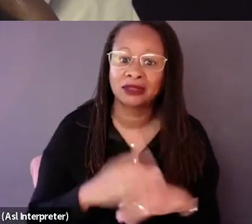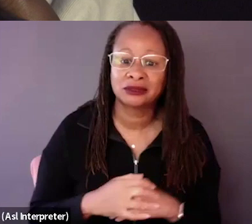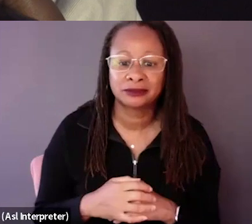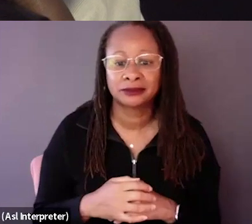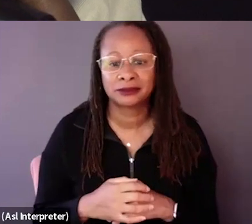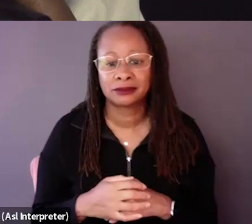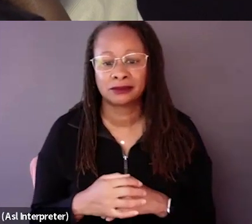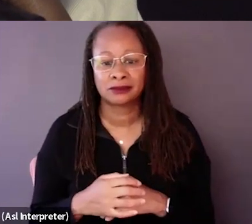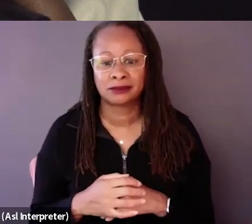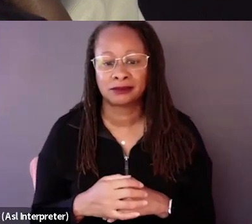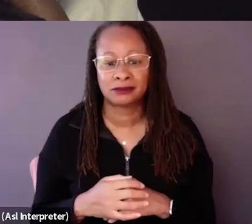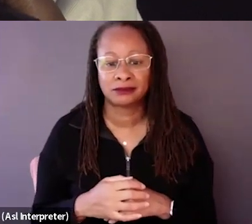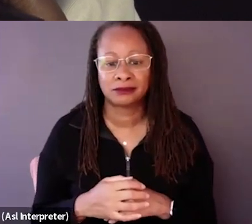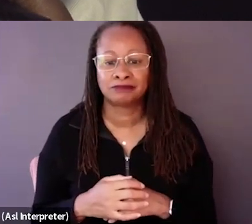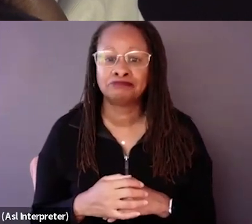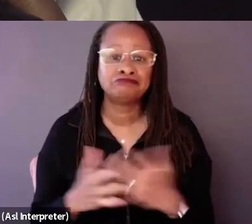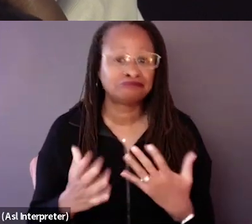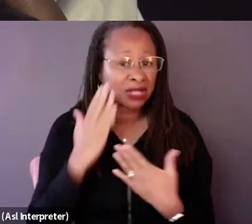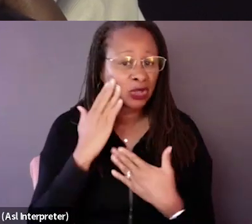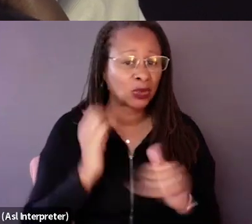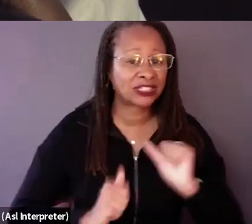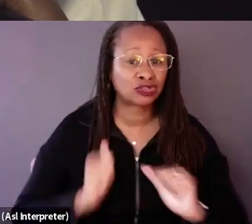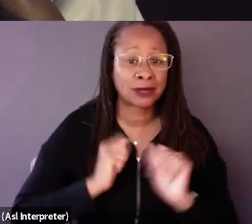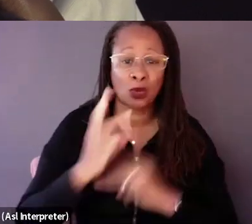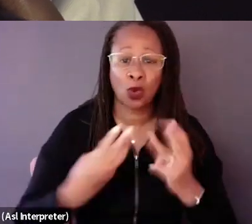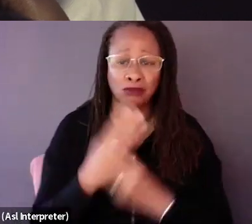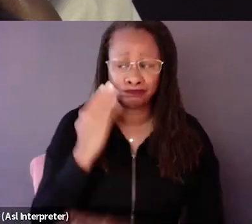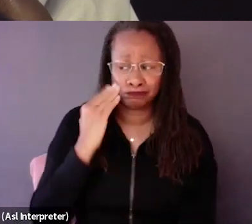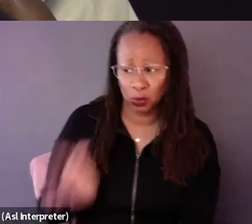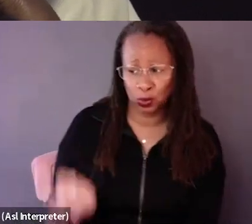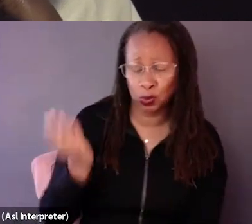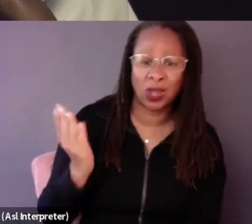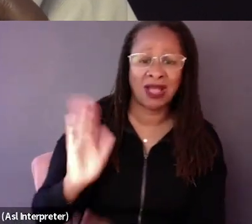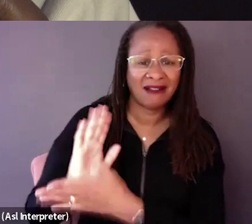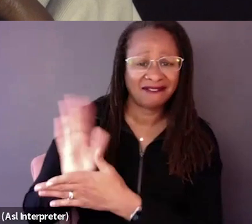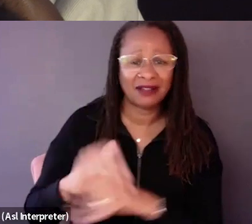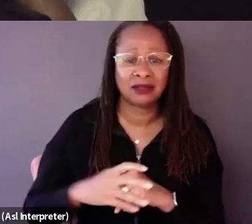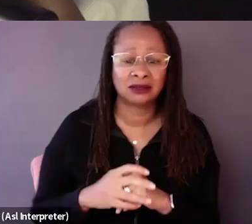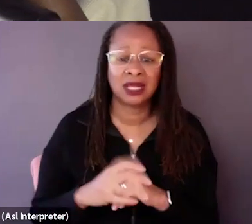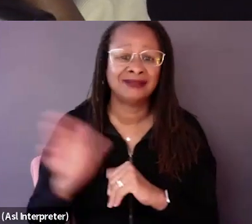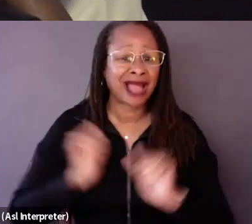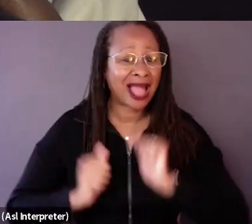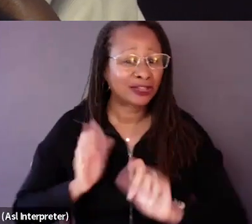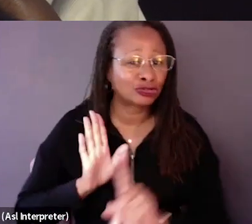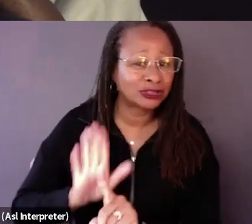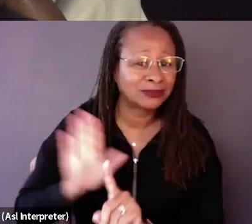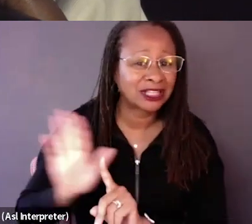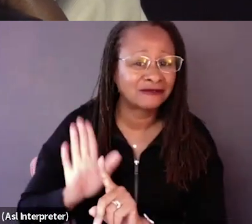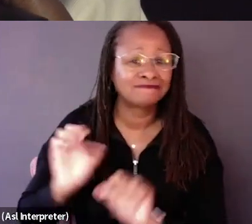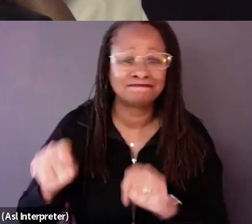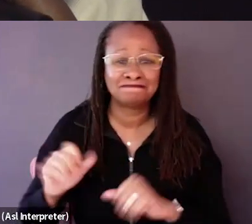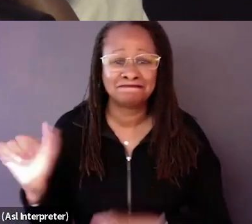coming. think yes, and there's a mic going around. Thank Sorry. you. I'll come to you. Thank you so much. It's an incredible film. I just wondered if you